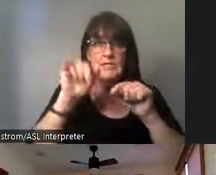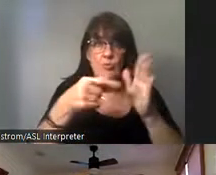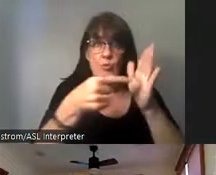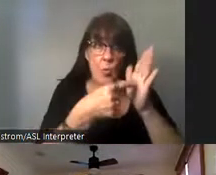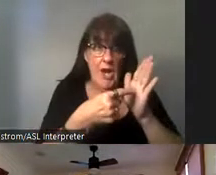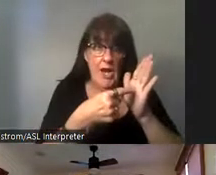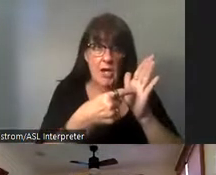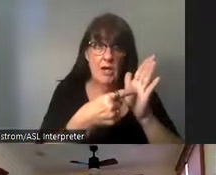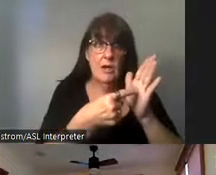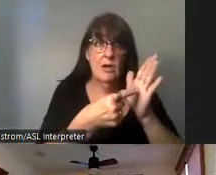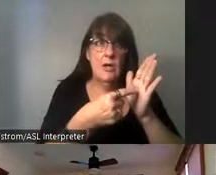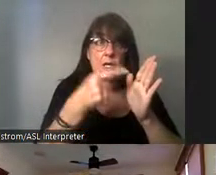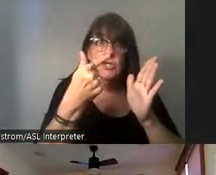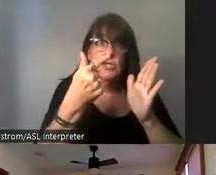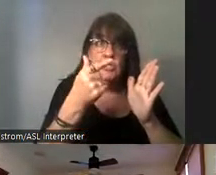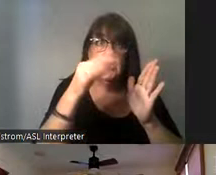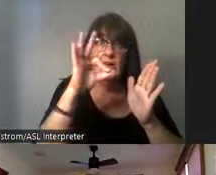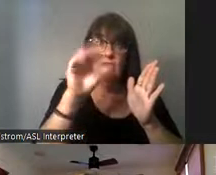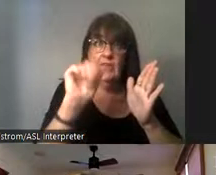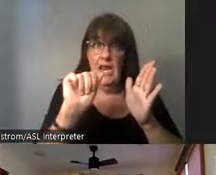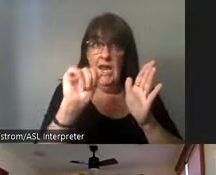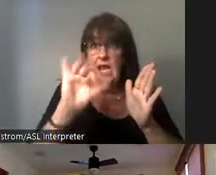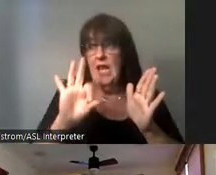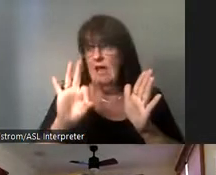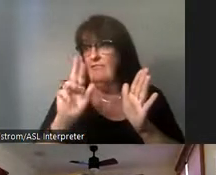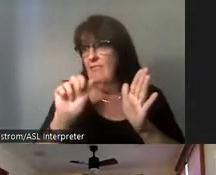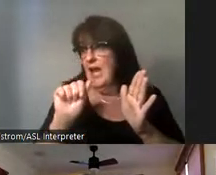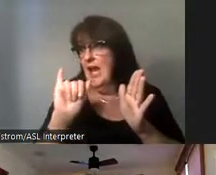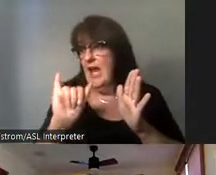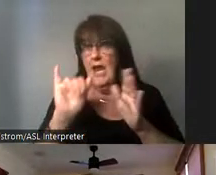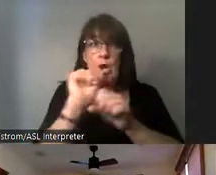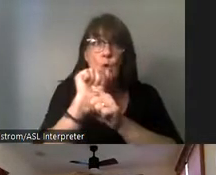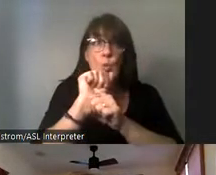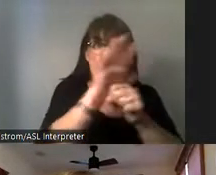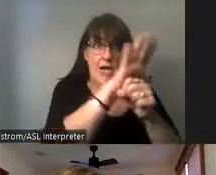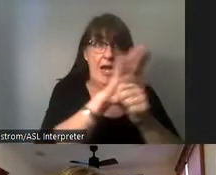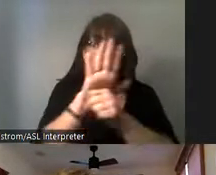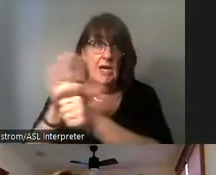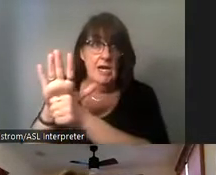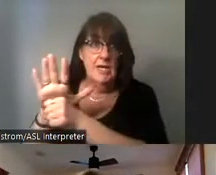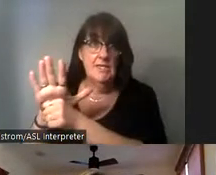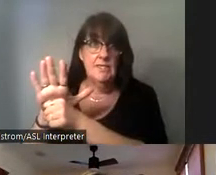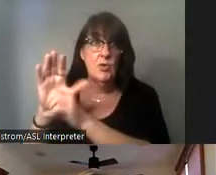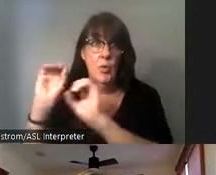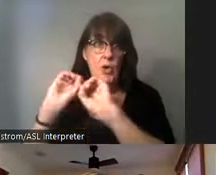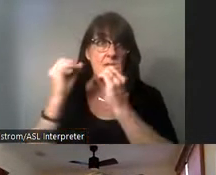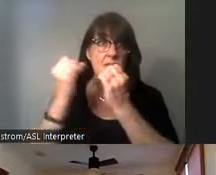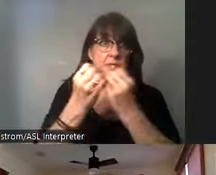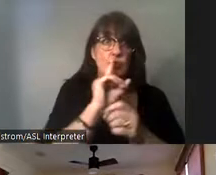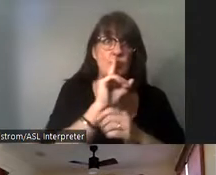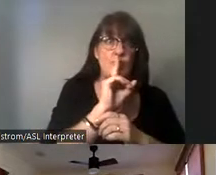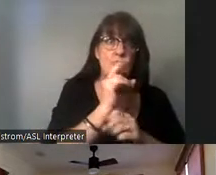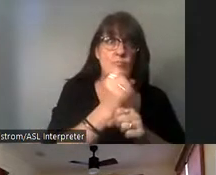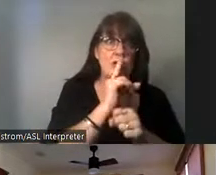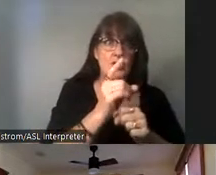you know, GSA, which comes down to FAI, work through various organizations to ensure that we're providing a